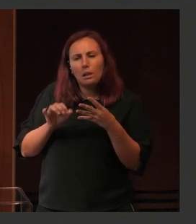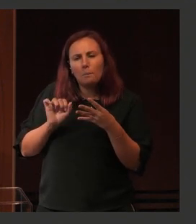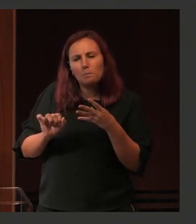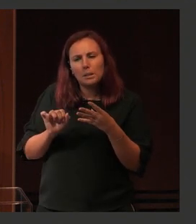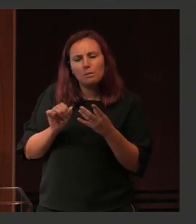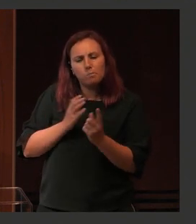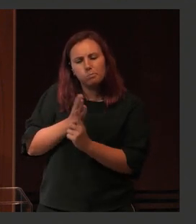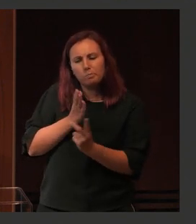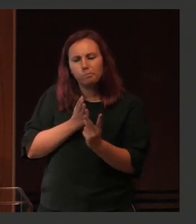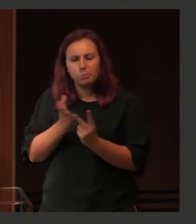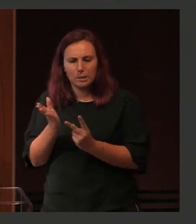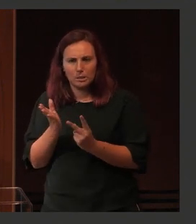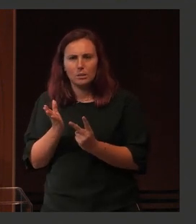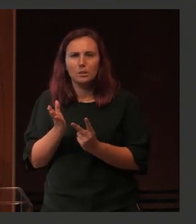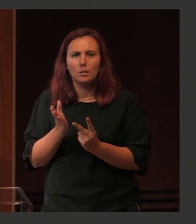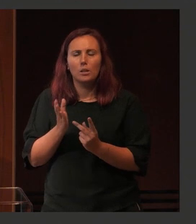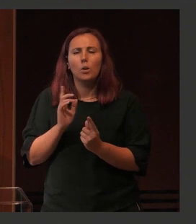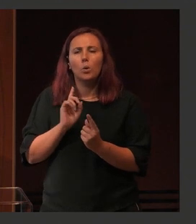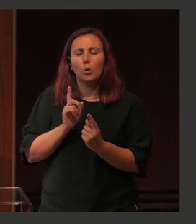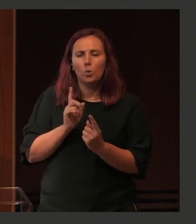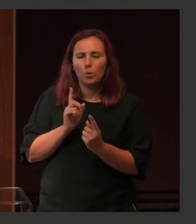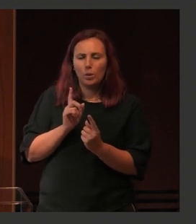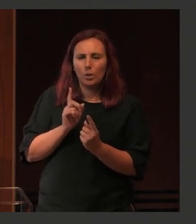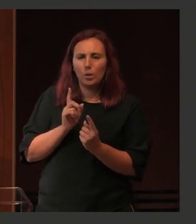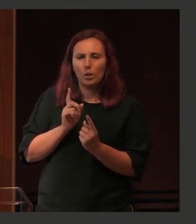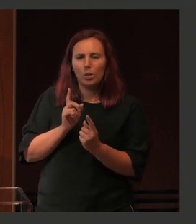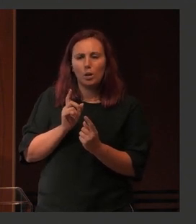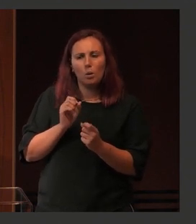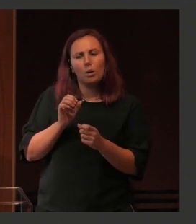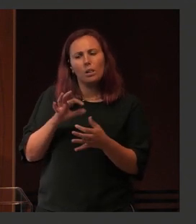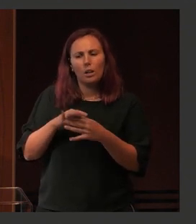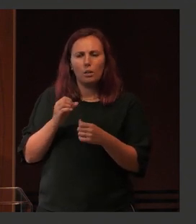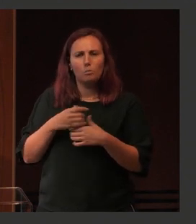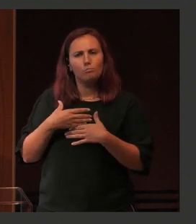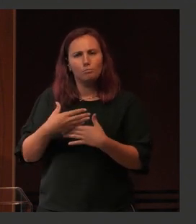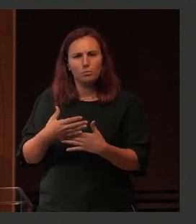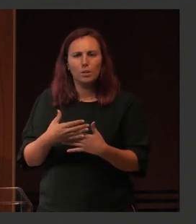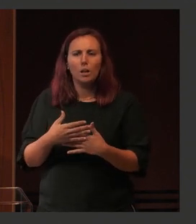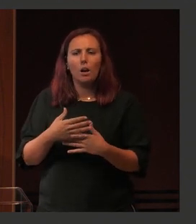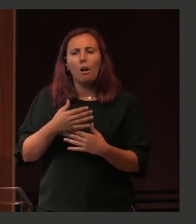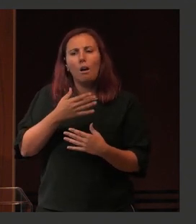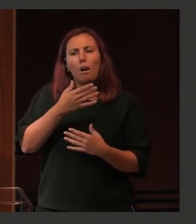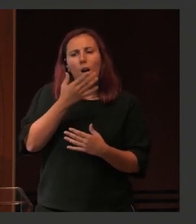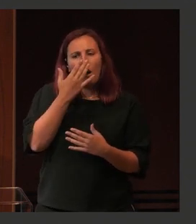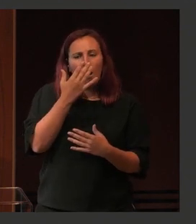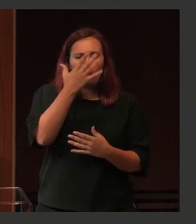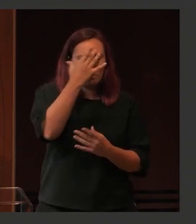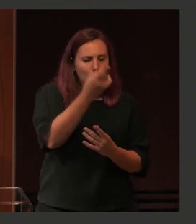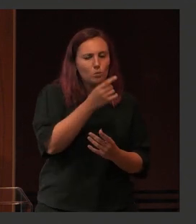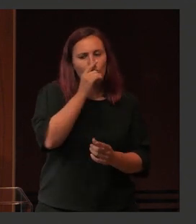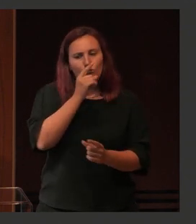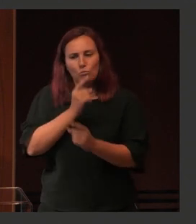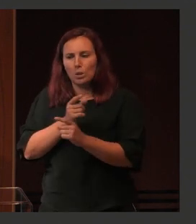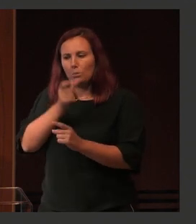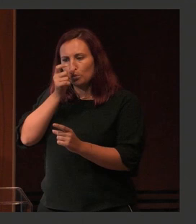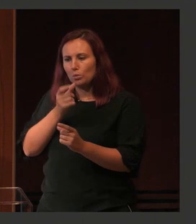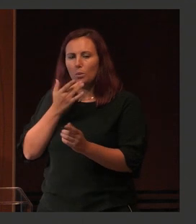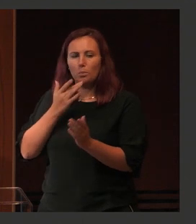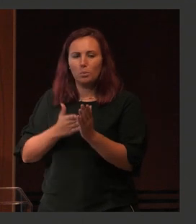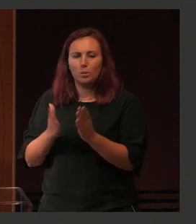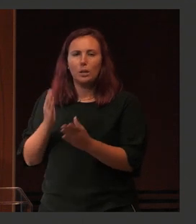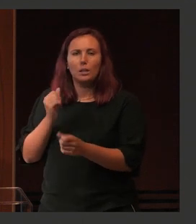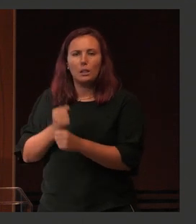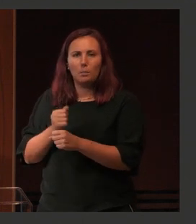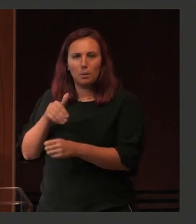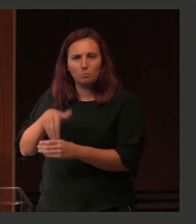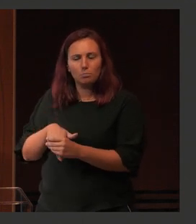and in librarianship, play the role of standard bearers for freedom of expression rights within the school